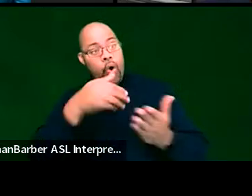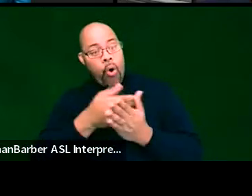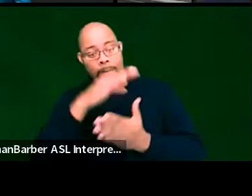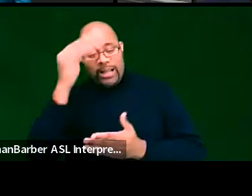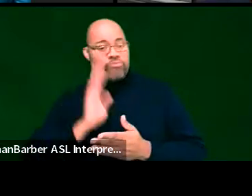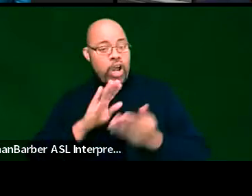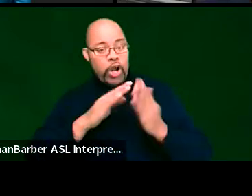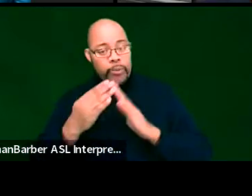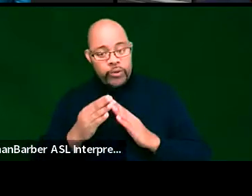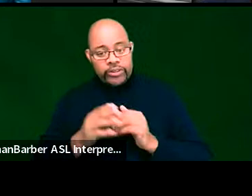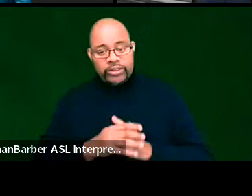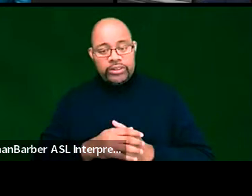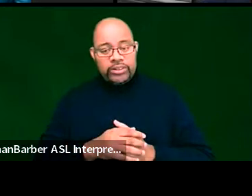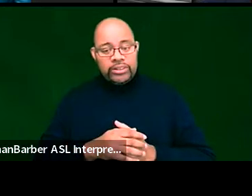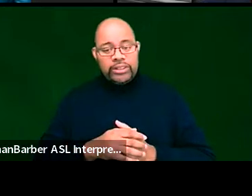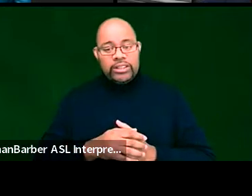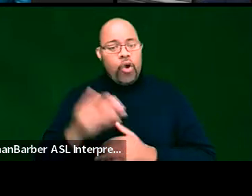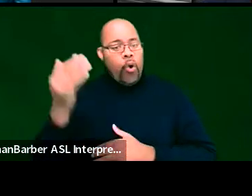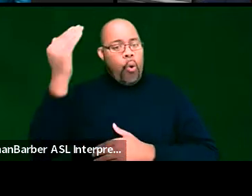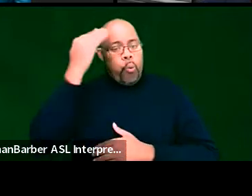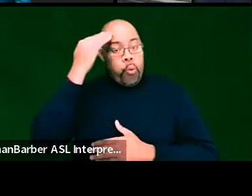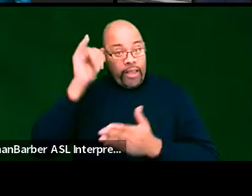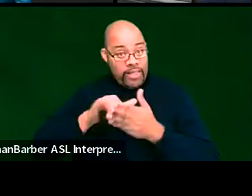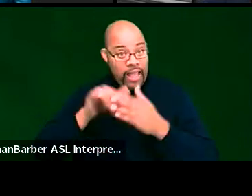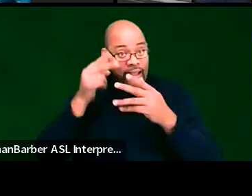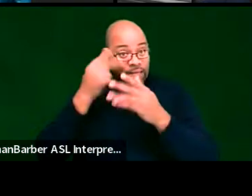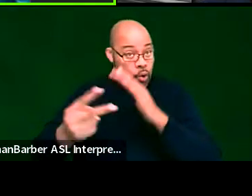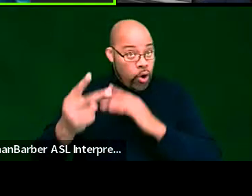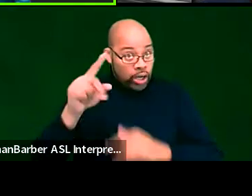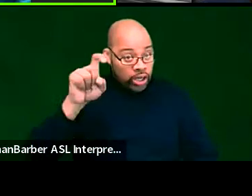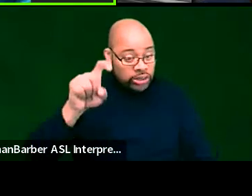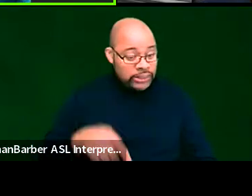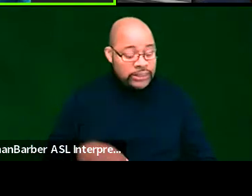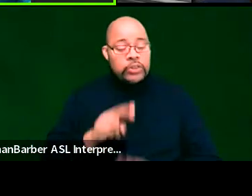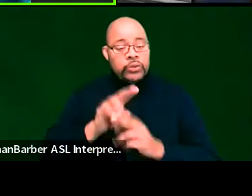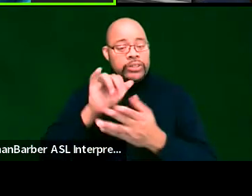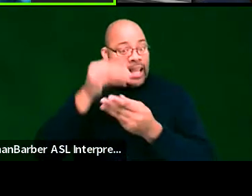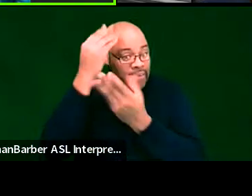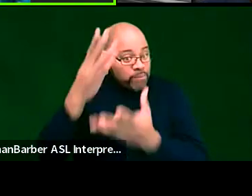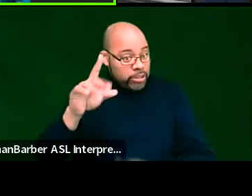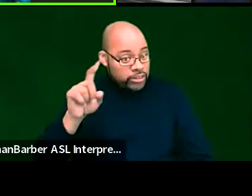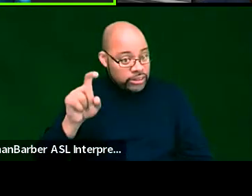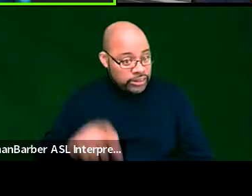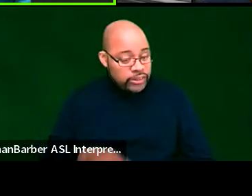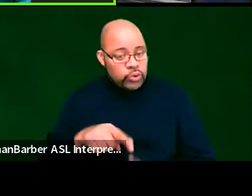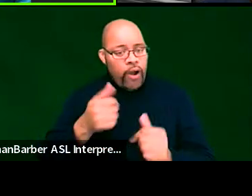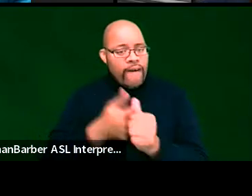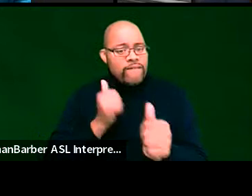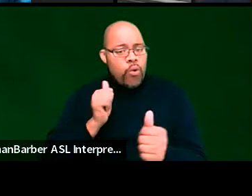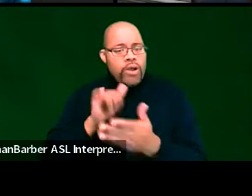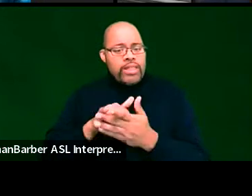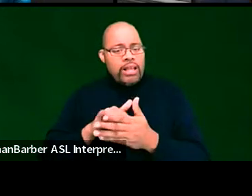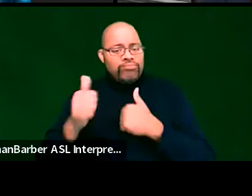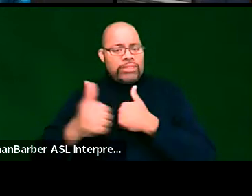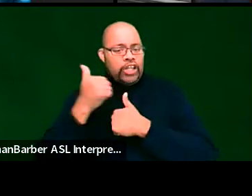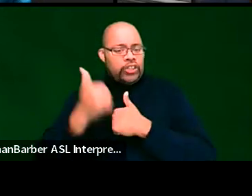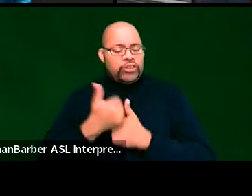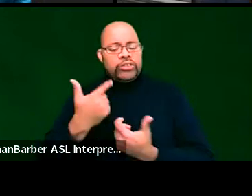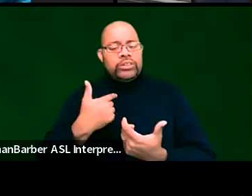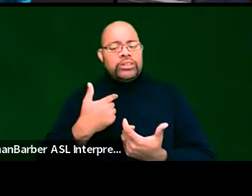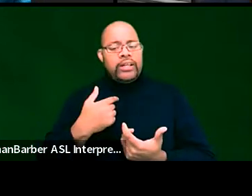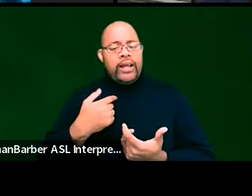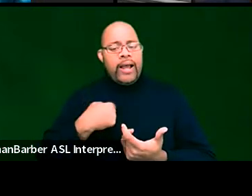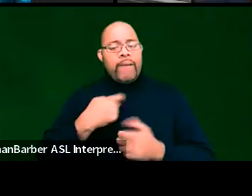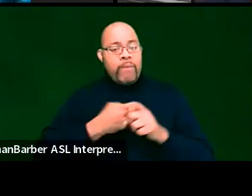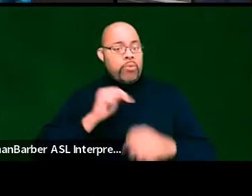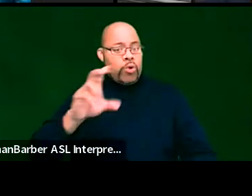and Brown communities aware of that forecast and right. using that information to avoid that hazard. I'm from